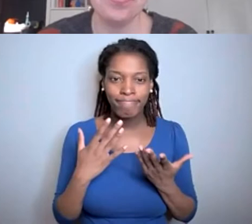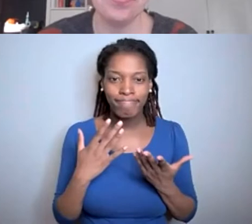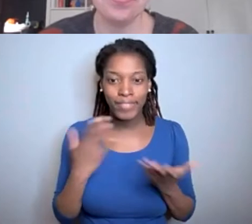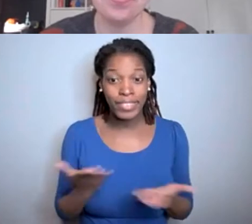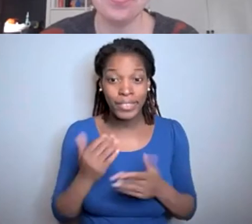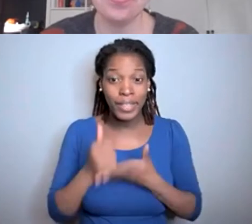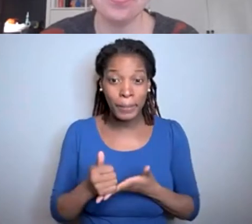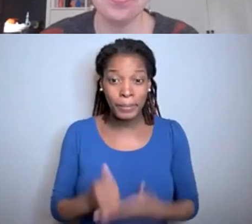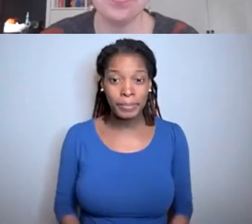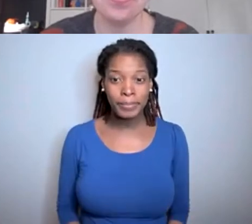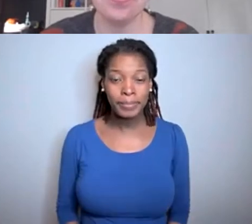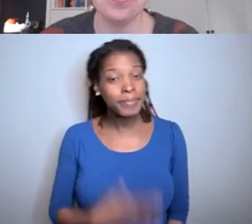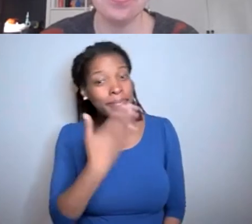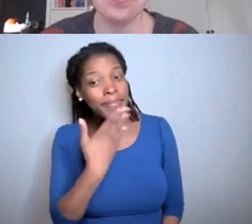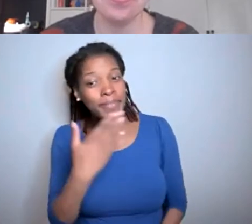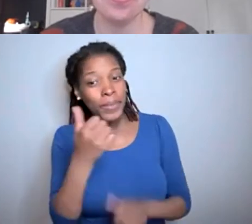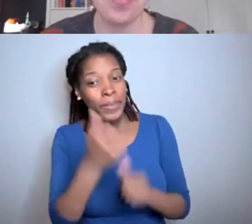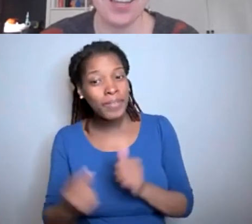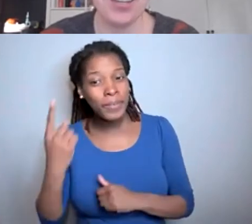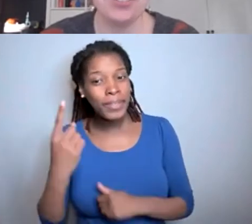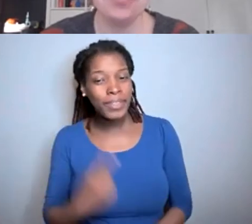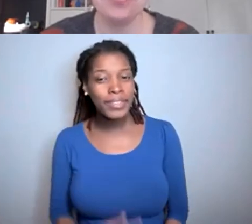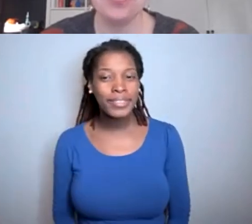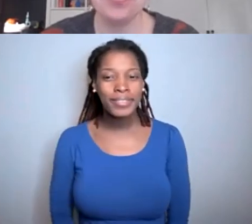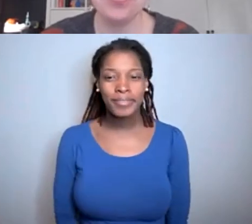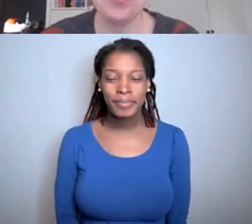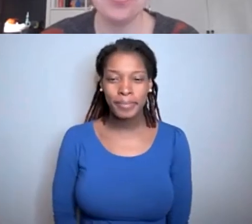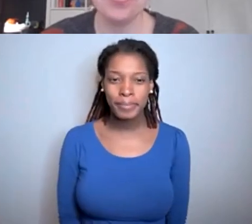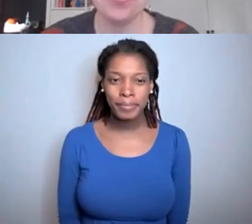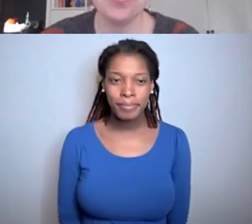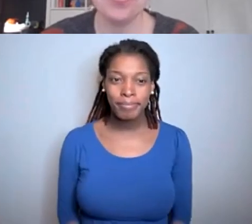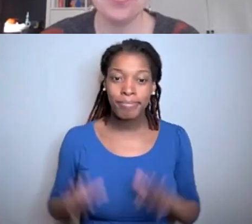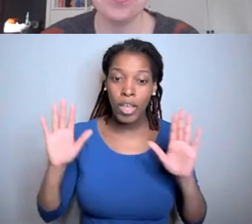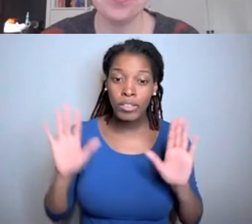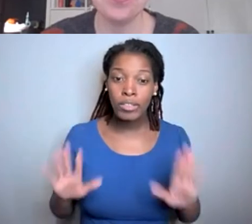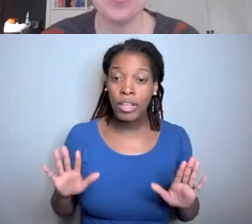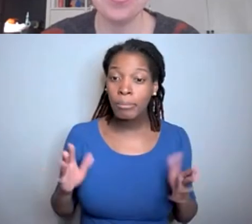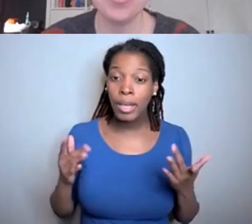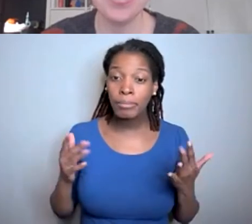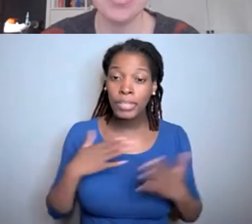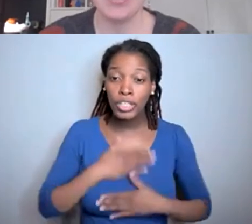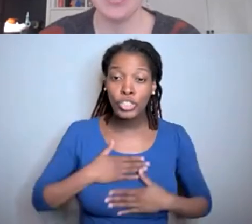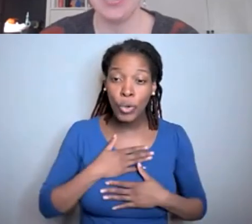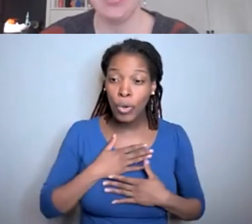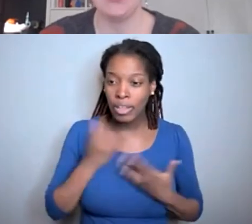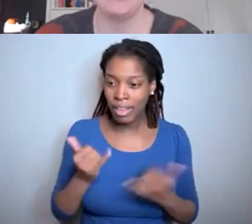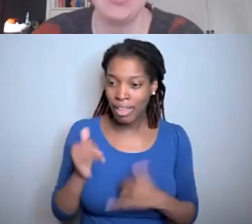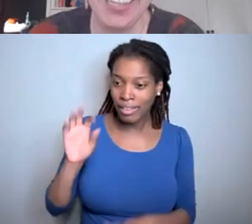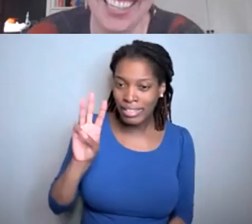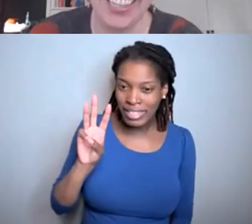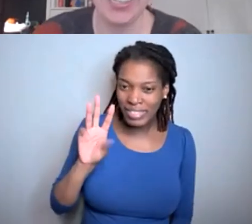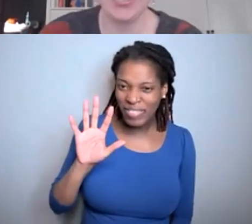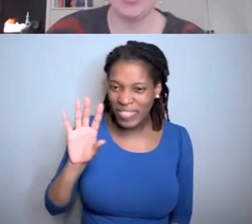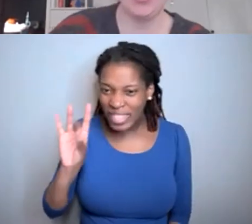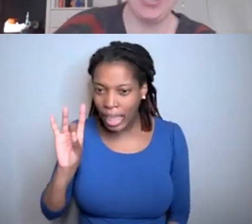thank you everyone awesome well enjoy your i mean we did it 658 two minutes